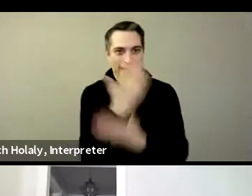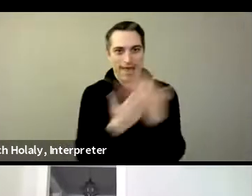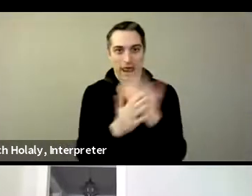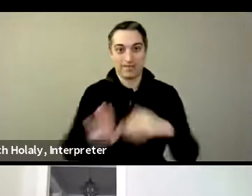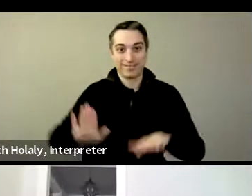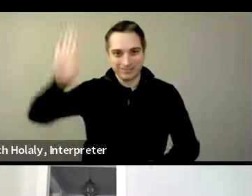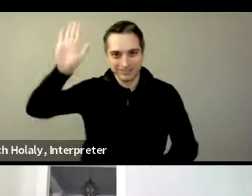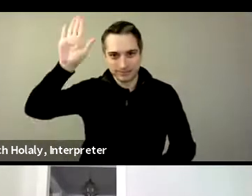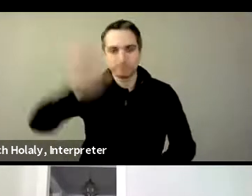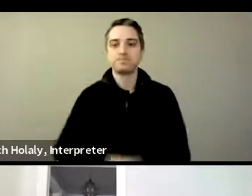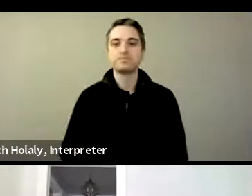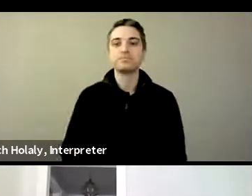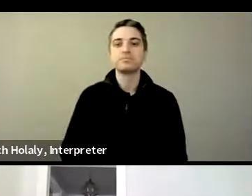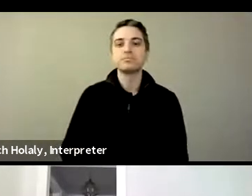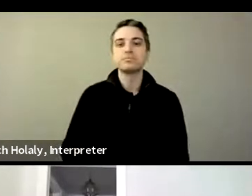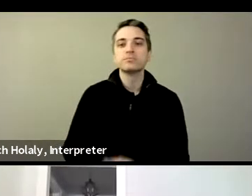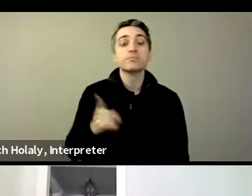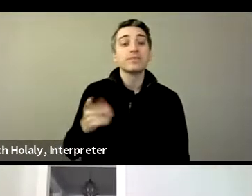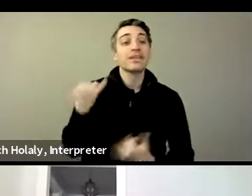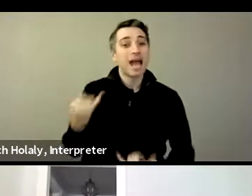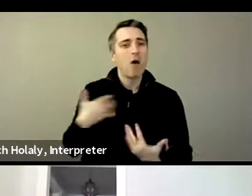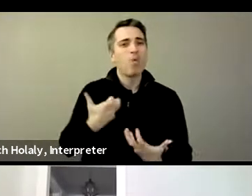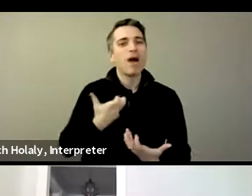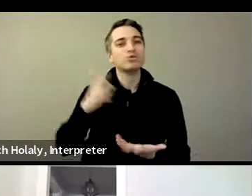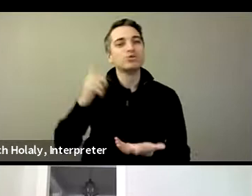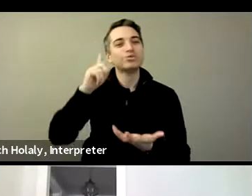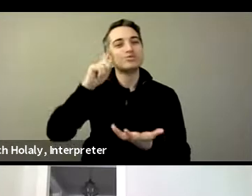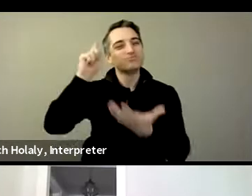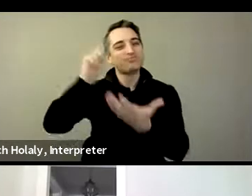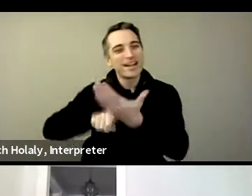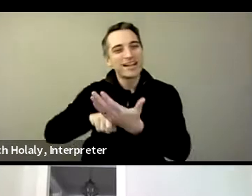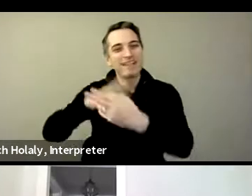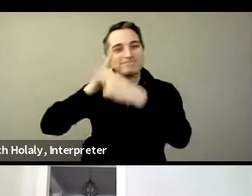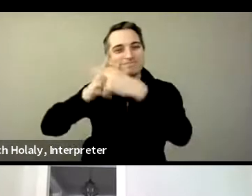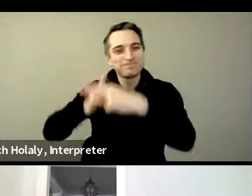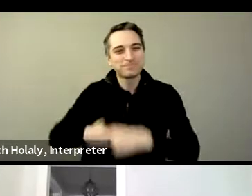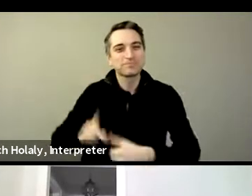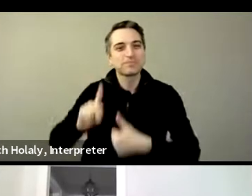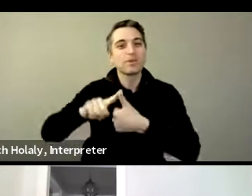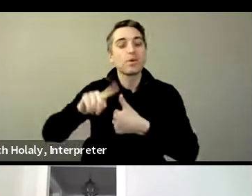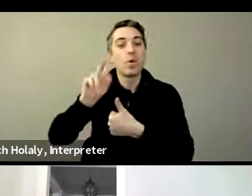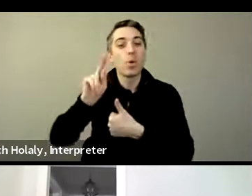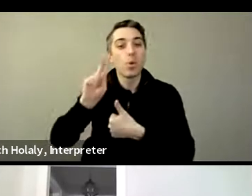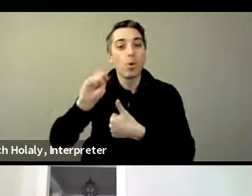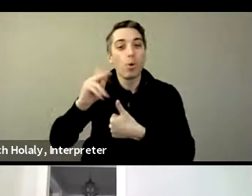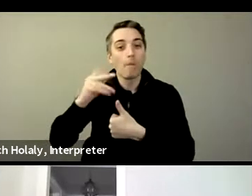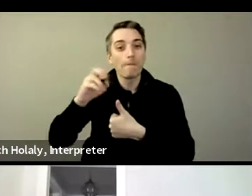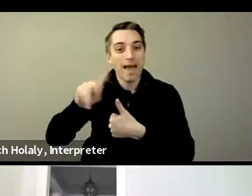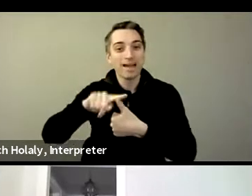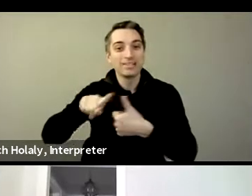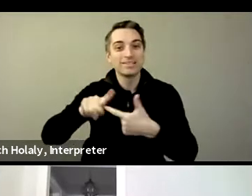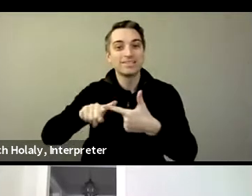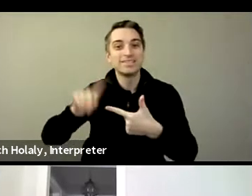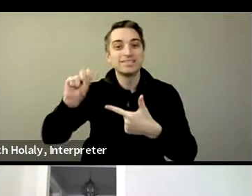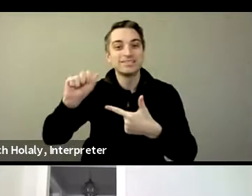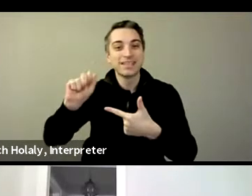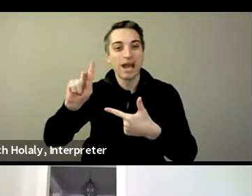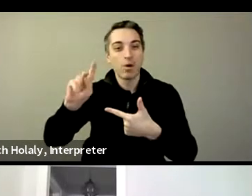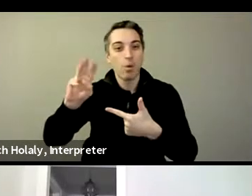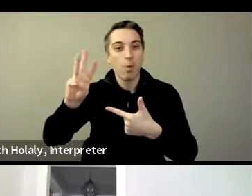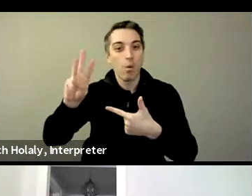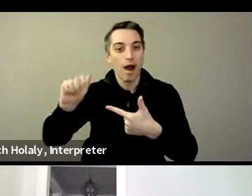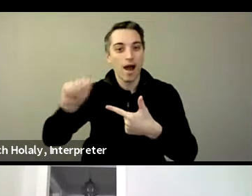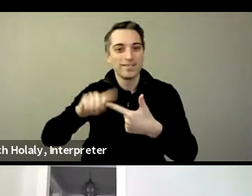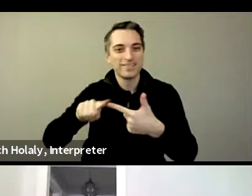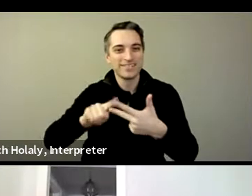item is the acknowledgement of former Commissioners Laura Reyes Kopeck, Jeffrey Sakwa, and Denise Grimm for their leadership, excellence, and commission in